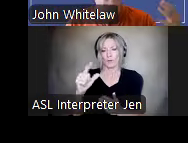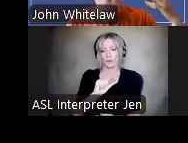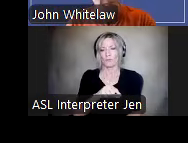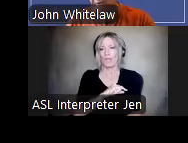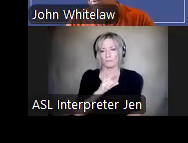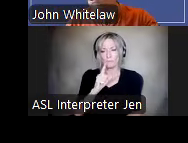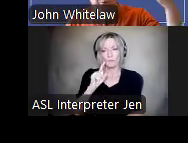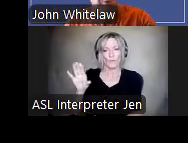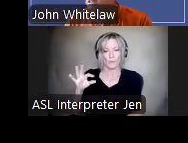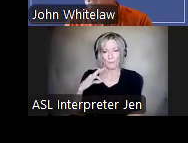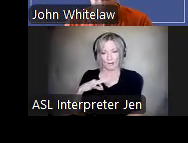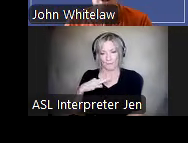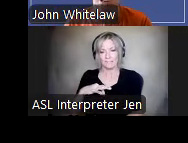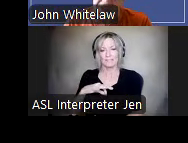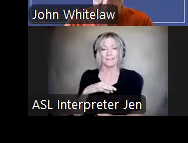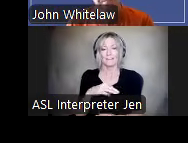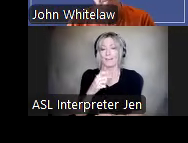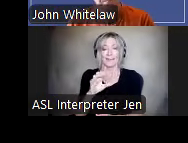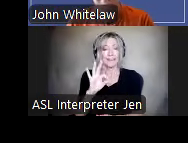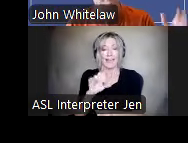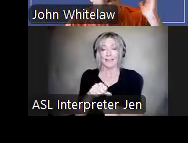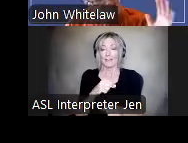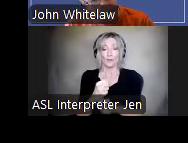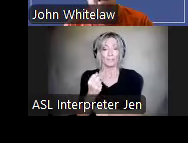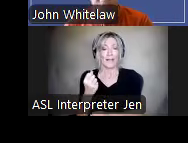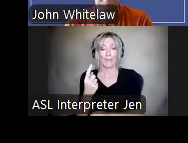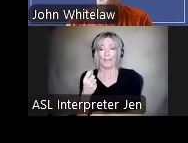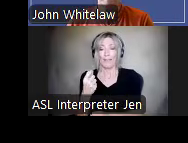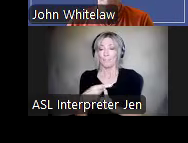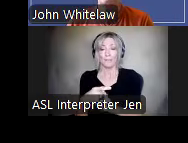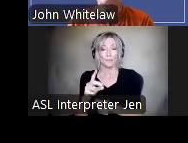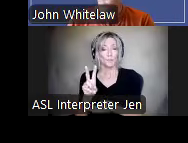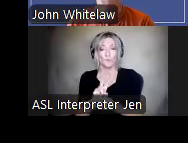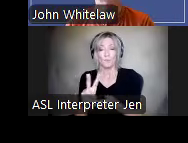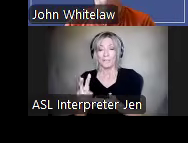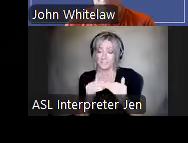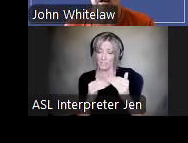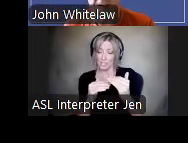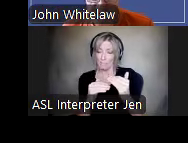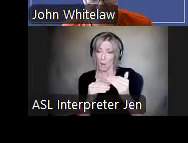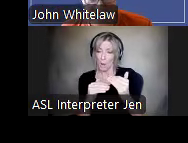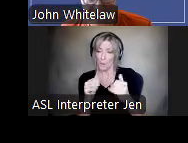years, 11 months, and 2 weeks does not cut it. It has to be 10. Okay.